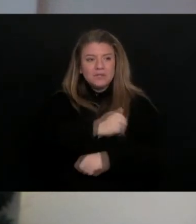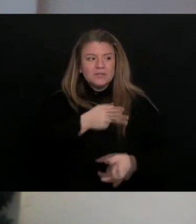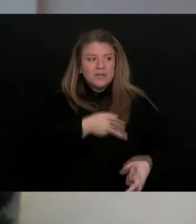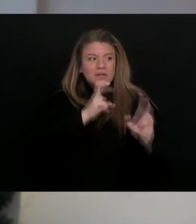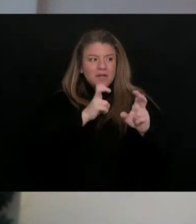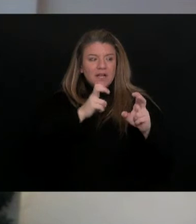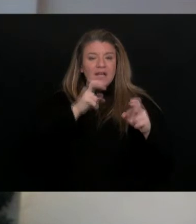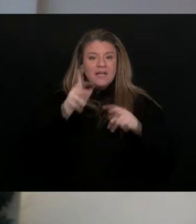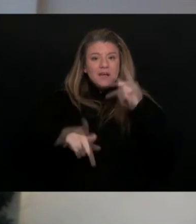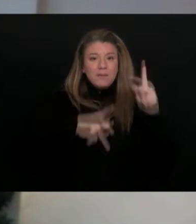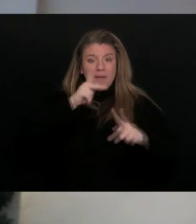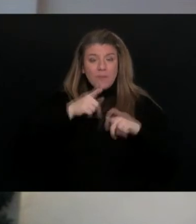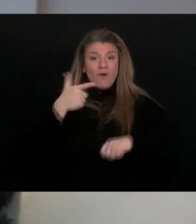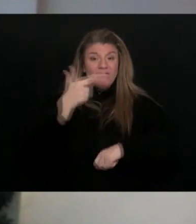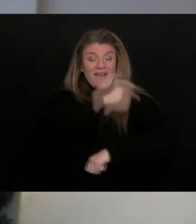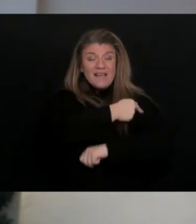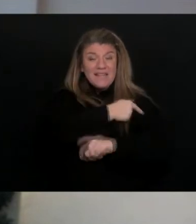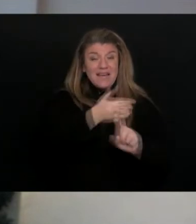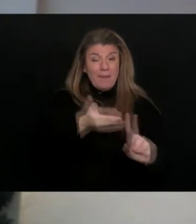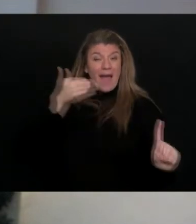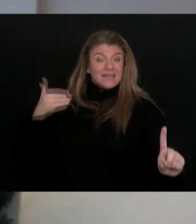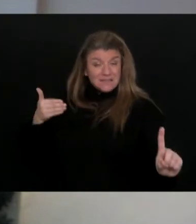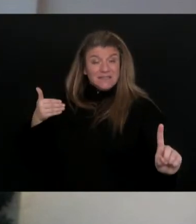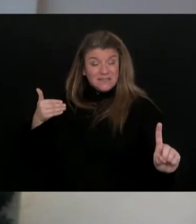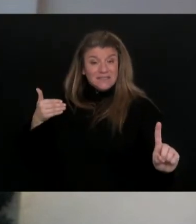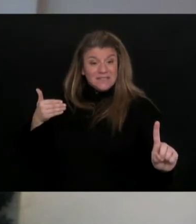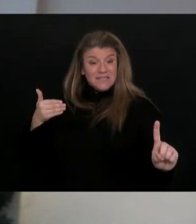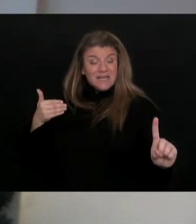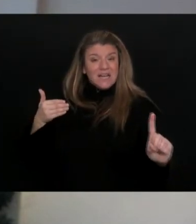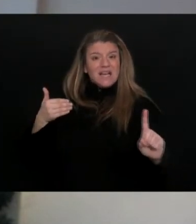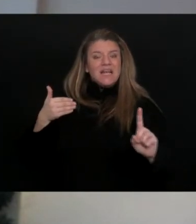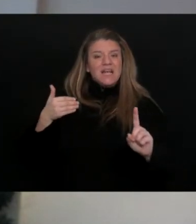been vaccinated in the past, and